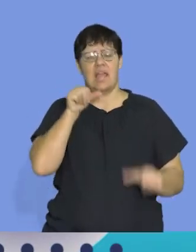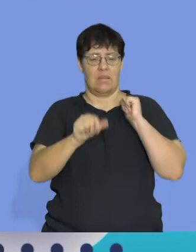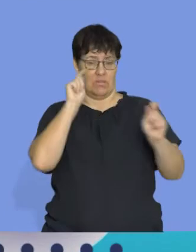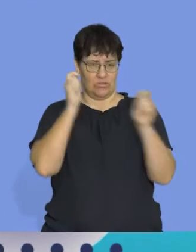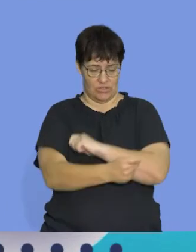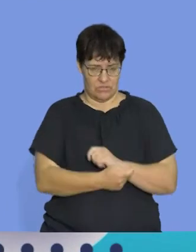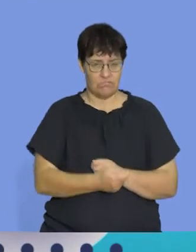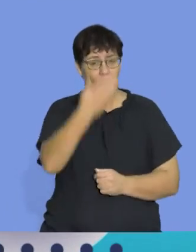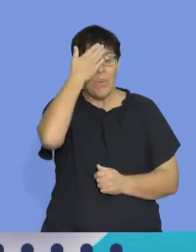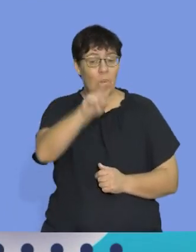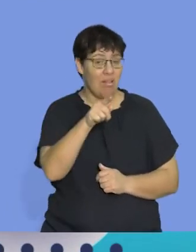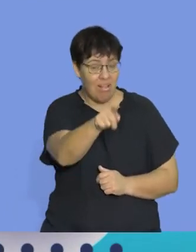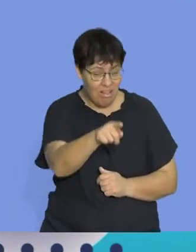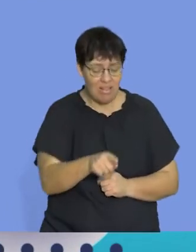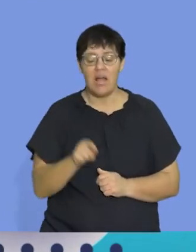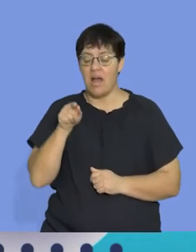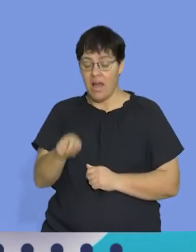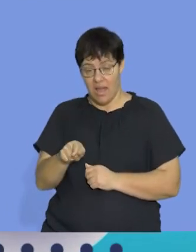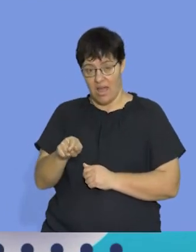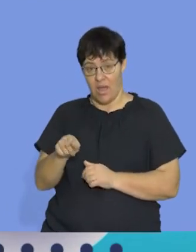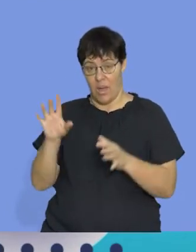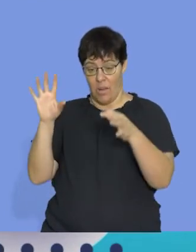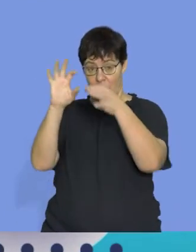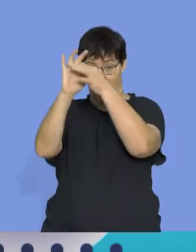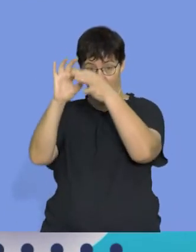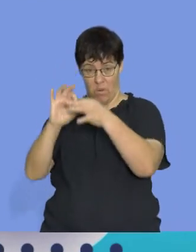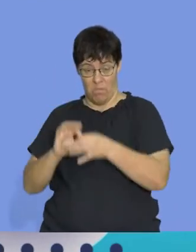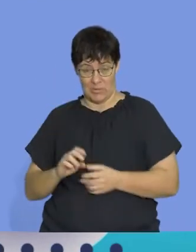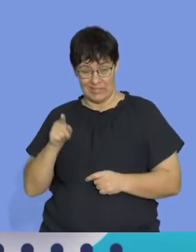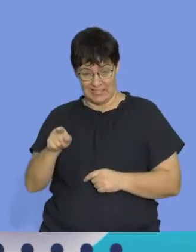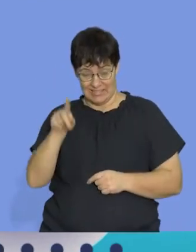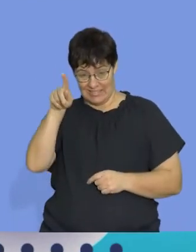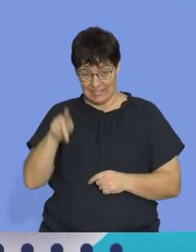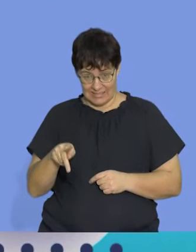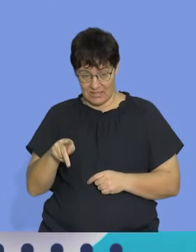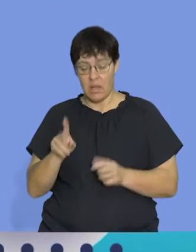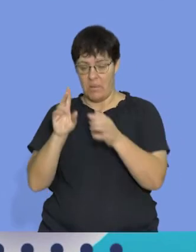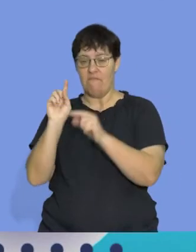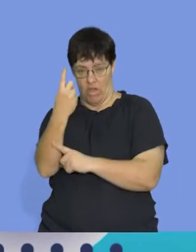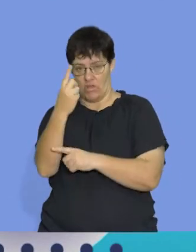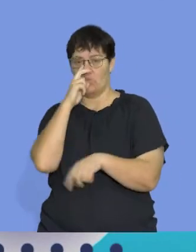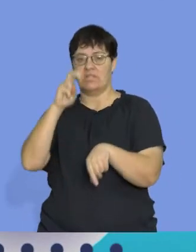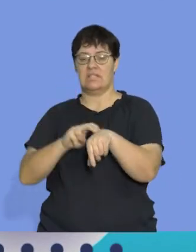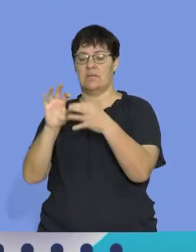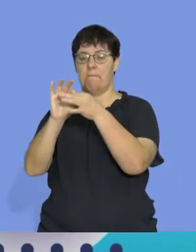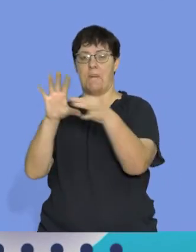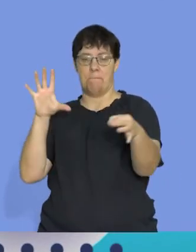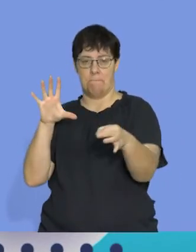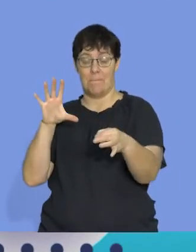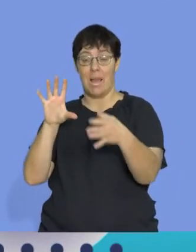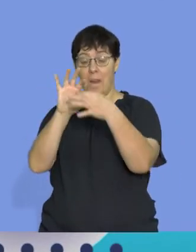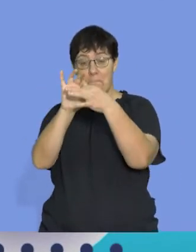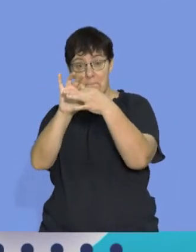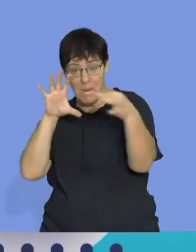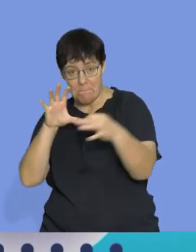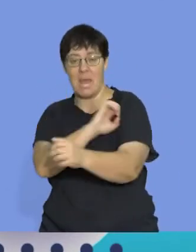By now we appreciate the fact that in as far as bond energy is concerned, we require a certain amount of energy to